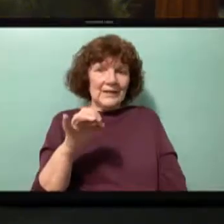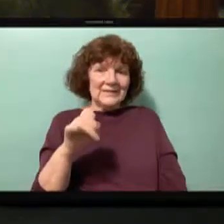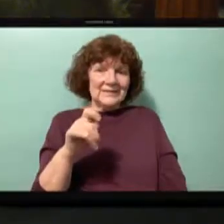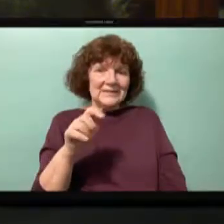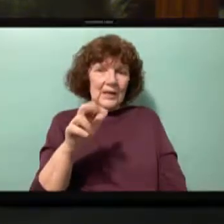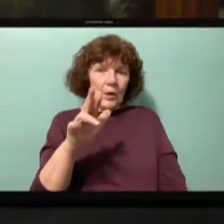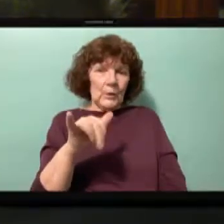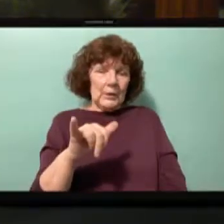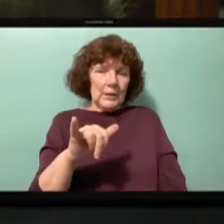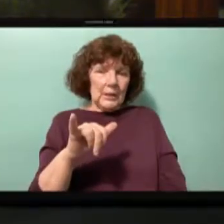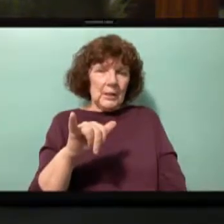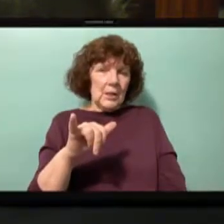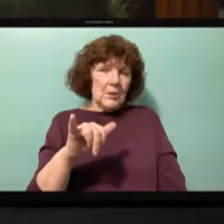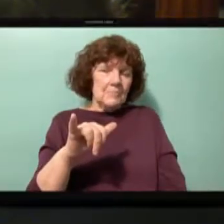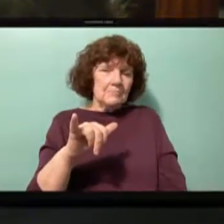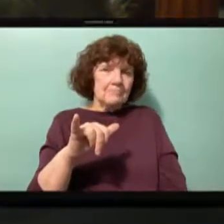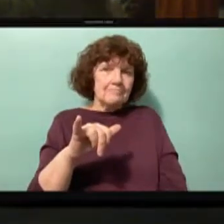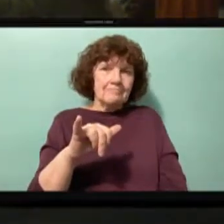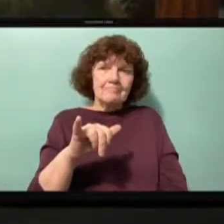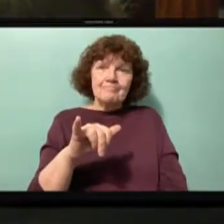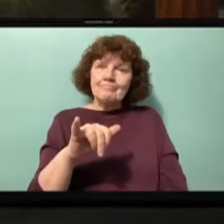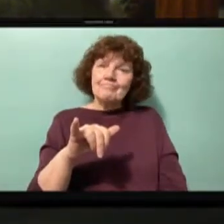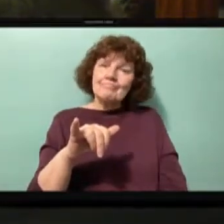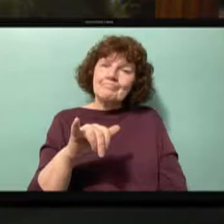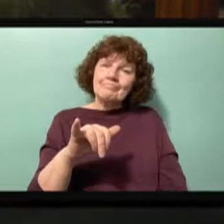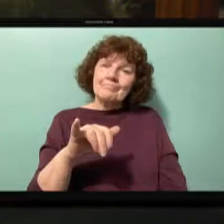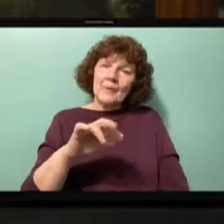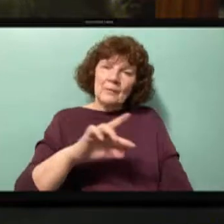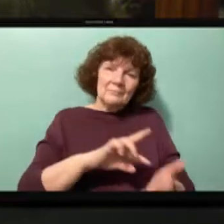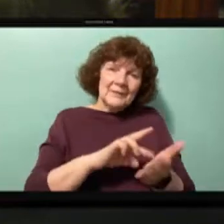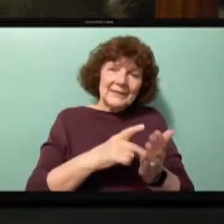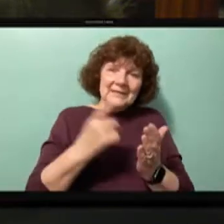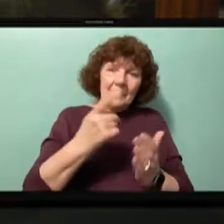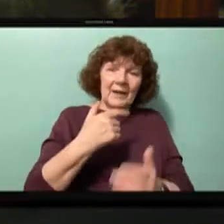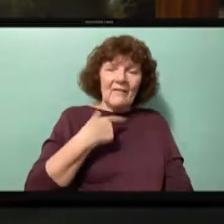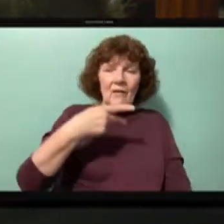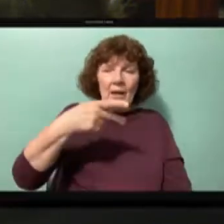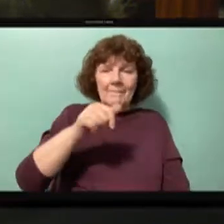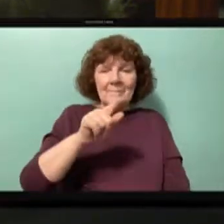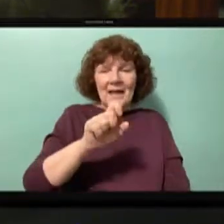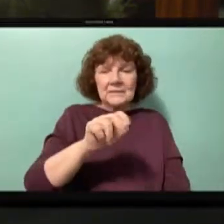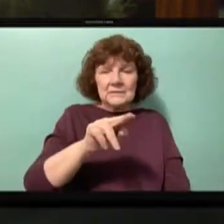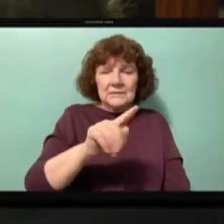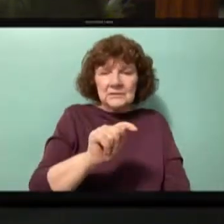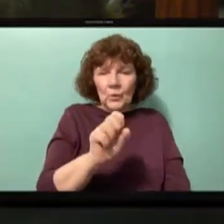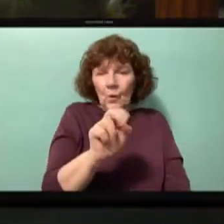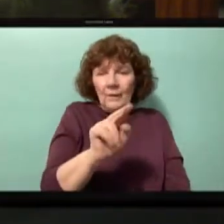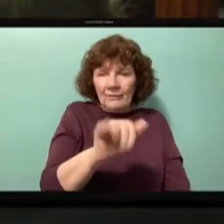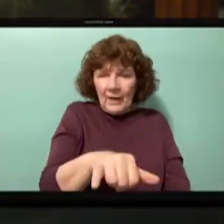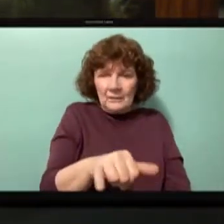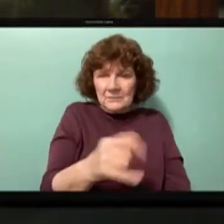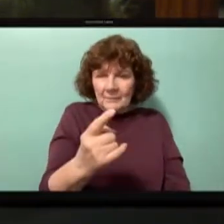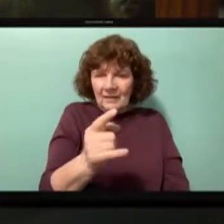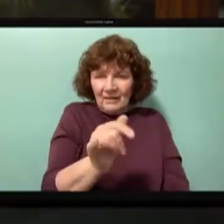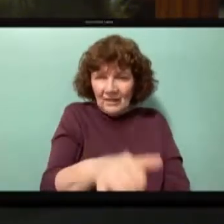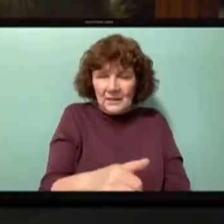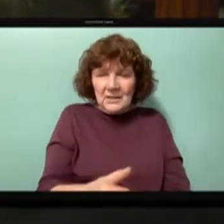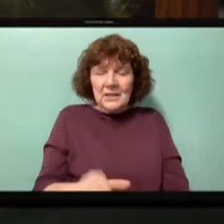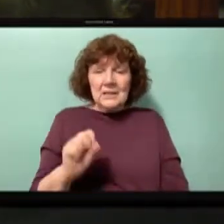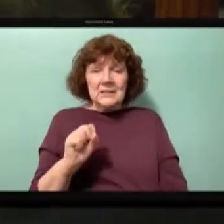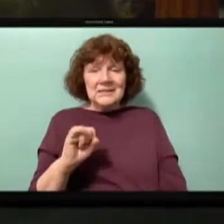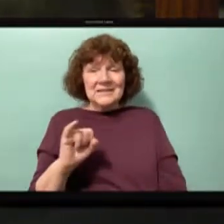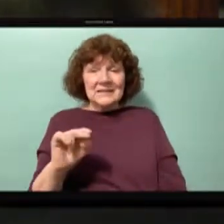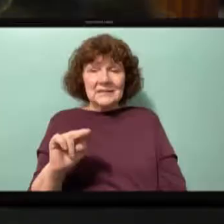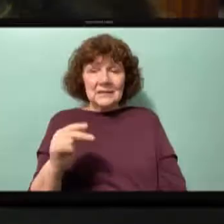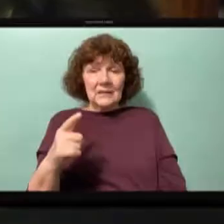namely, that somebody has a patent on it, something like that. A single source could